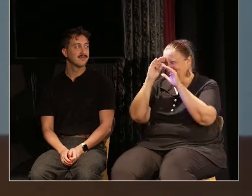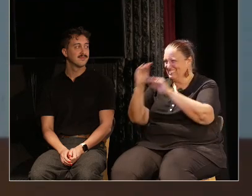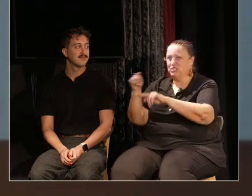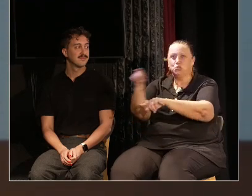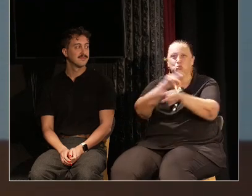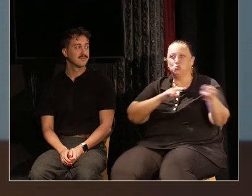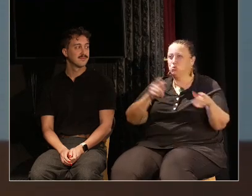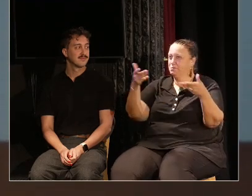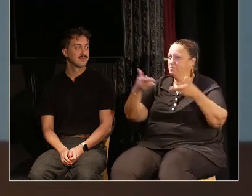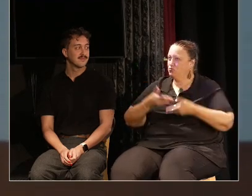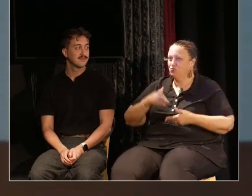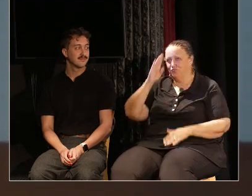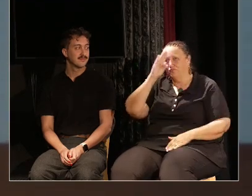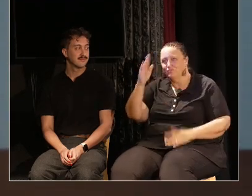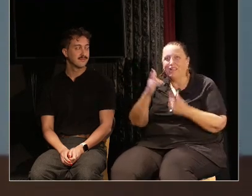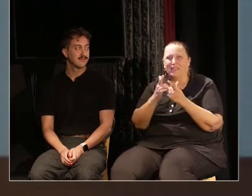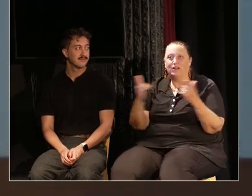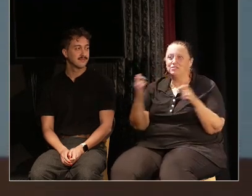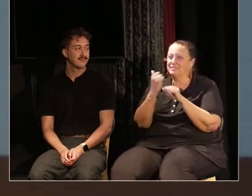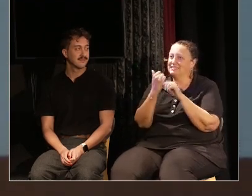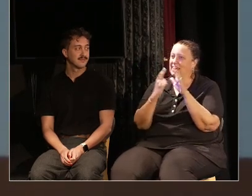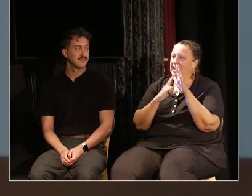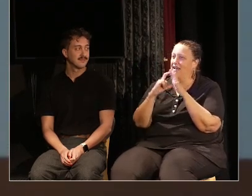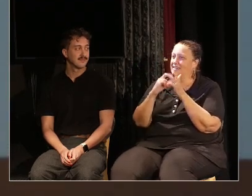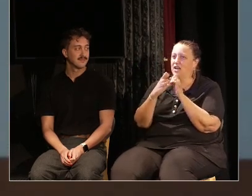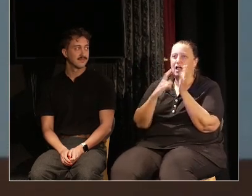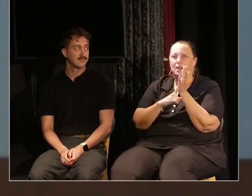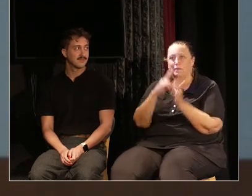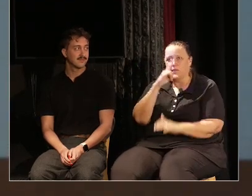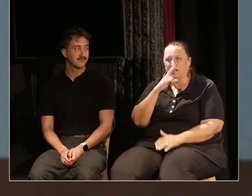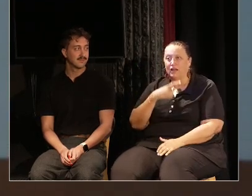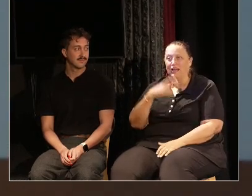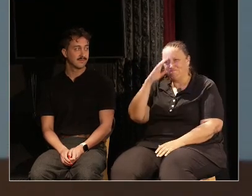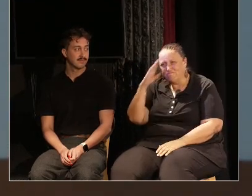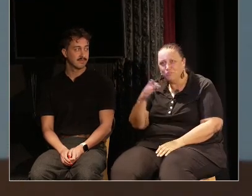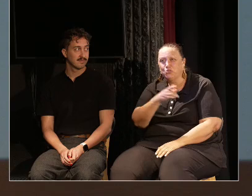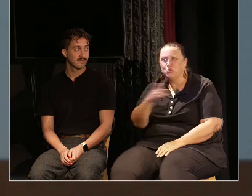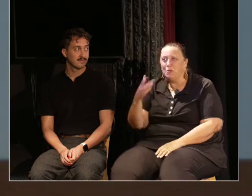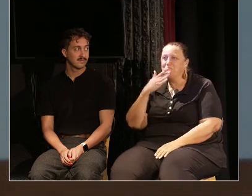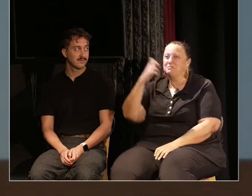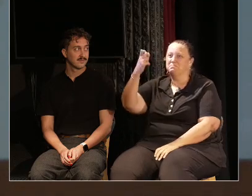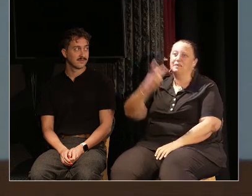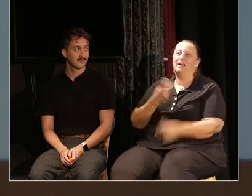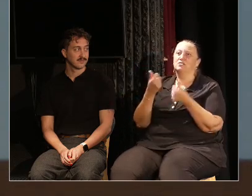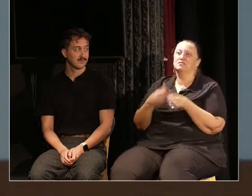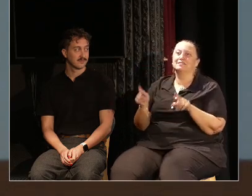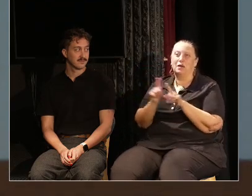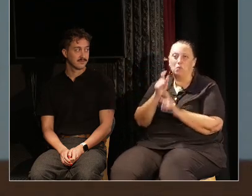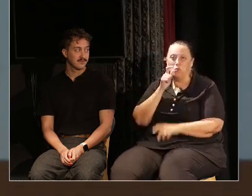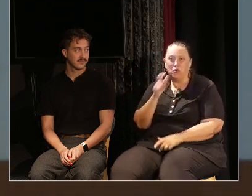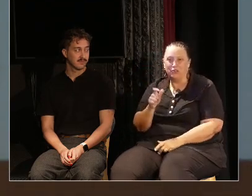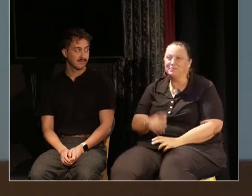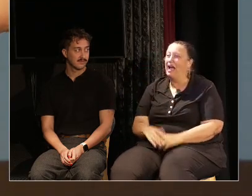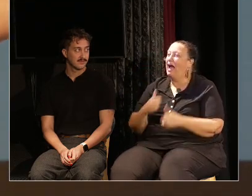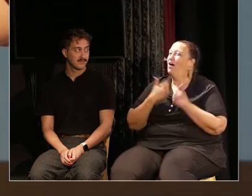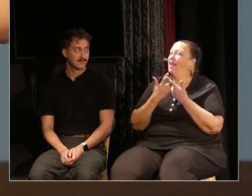greeting. It's a greeting in the local language of the Gadigal people. So when I greet you, please do greet me back using the same word. So